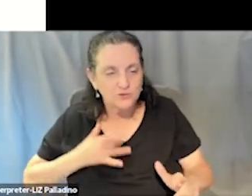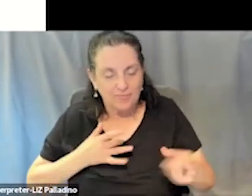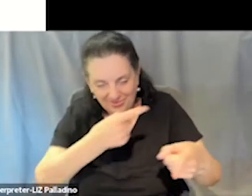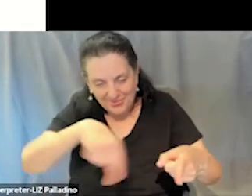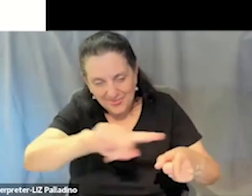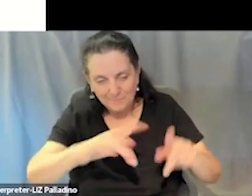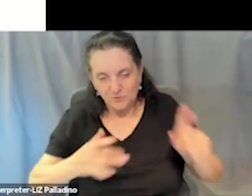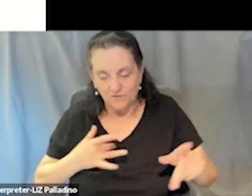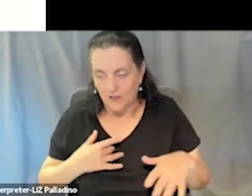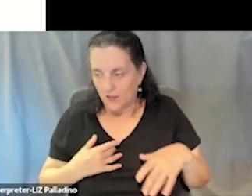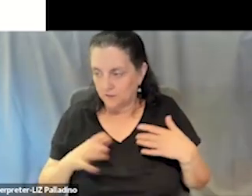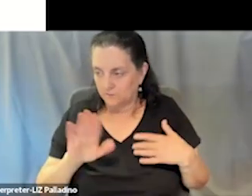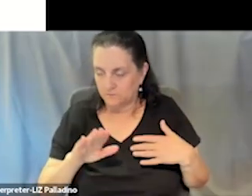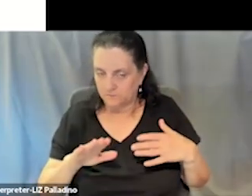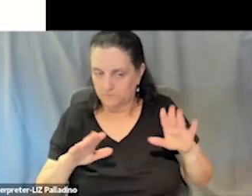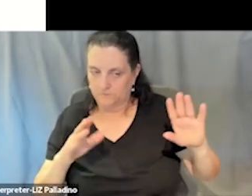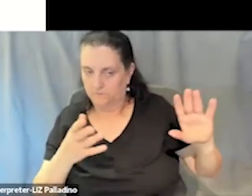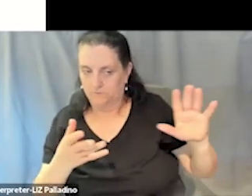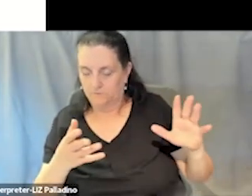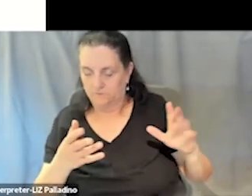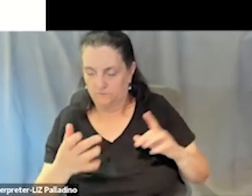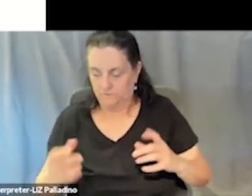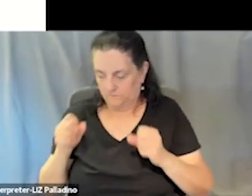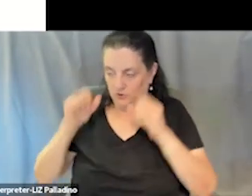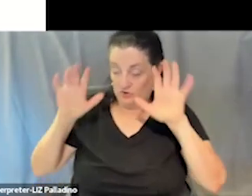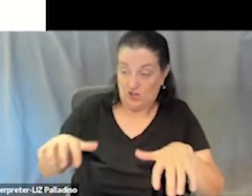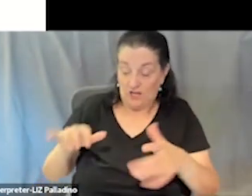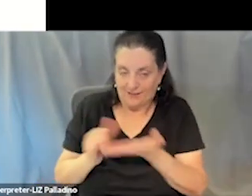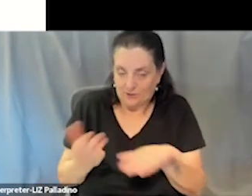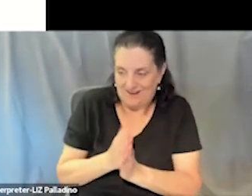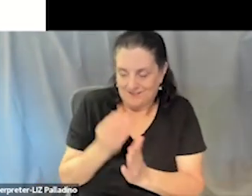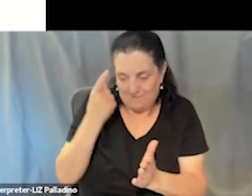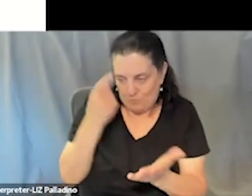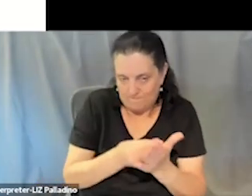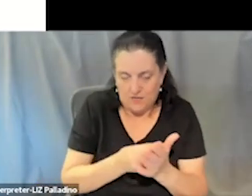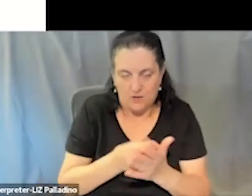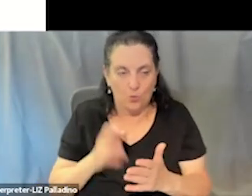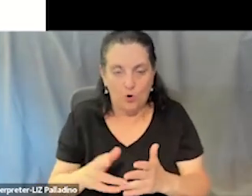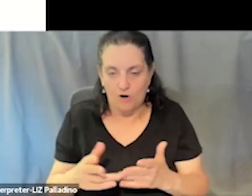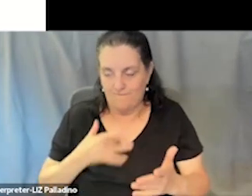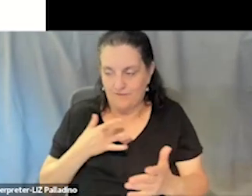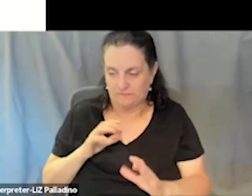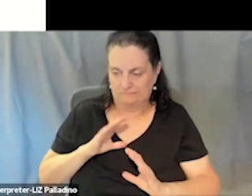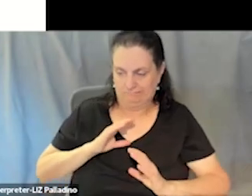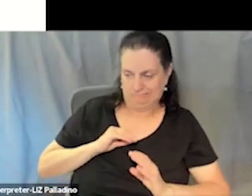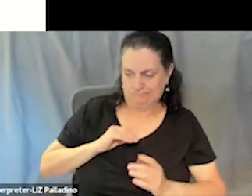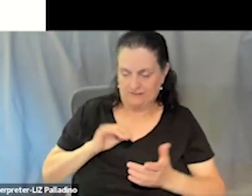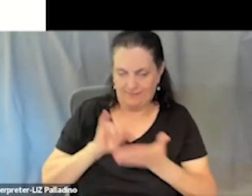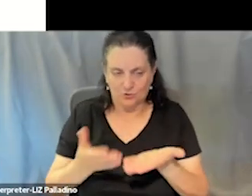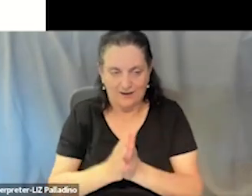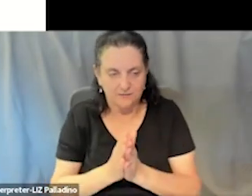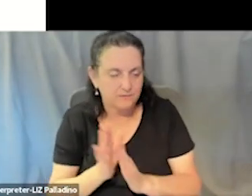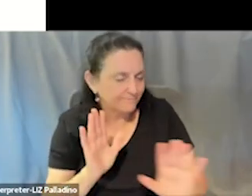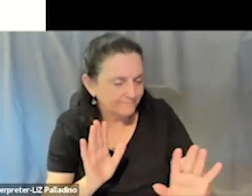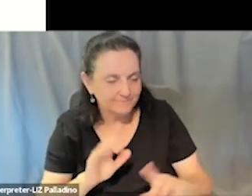on show, and there should really be a development of discussion of strategy about how those things should unfold. The